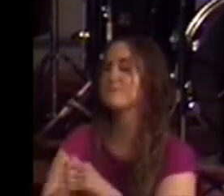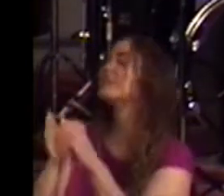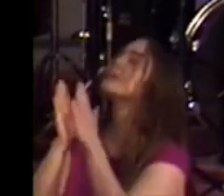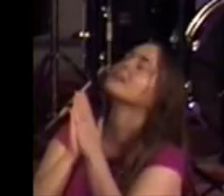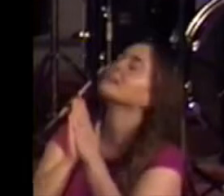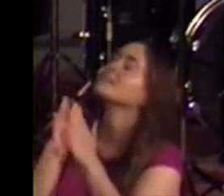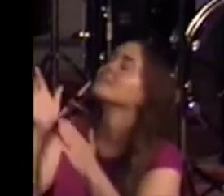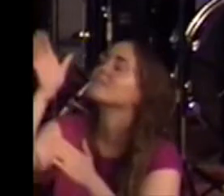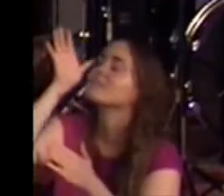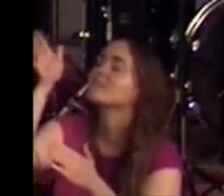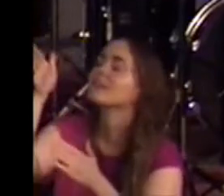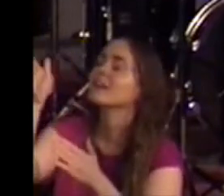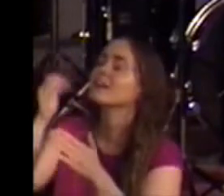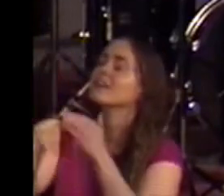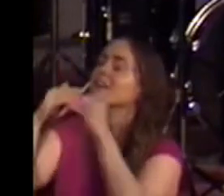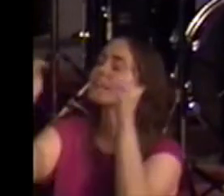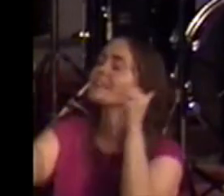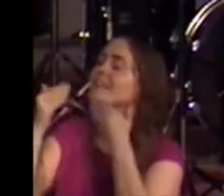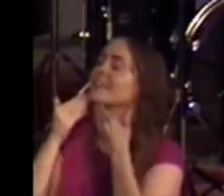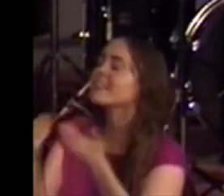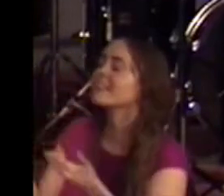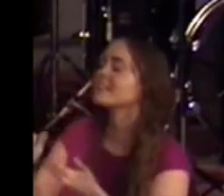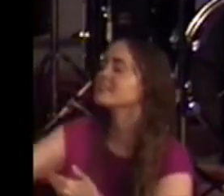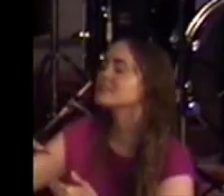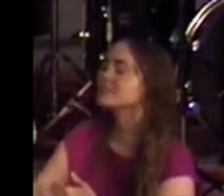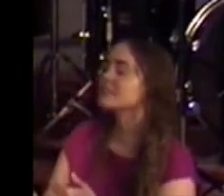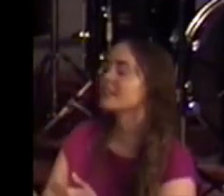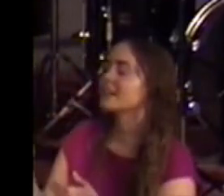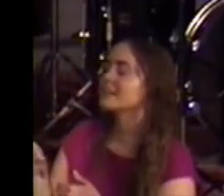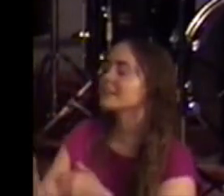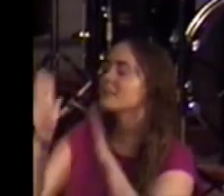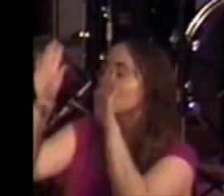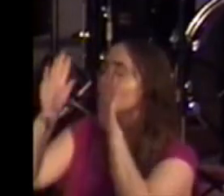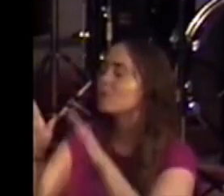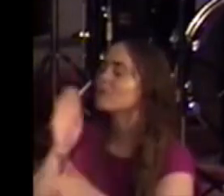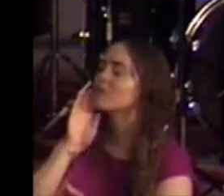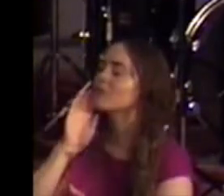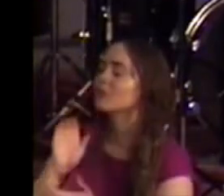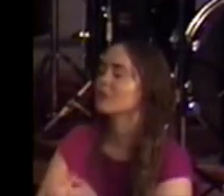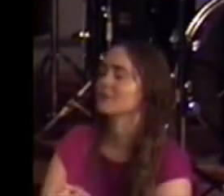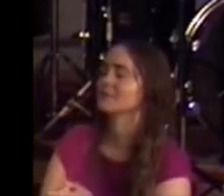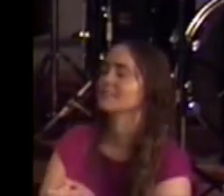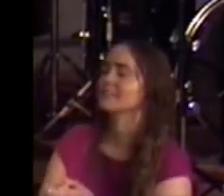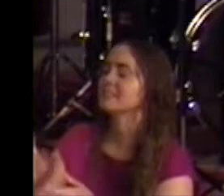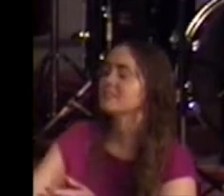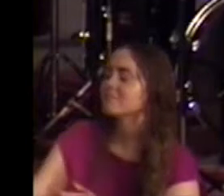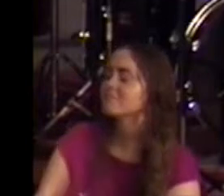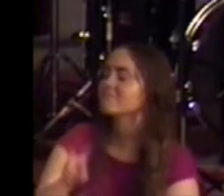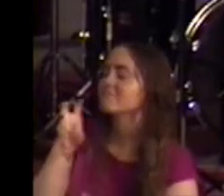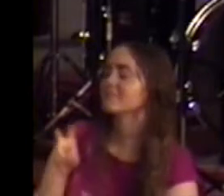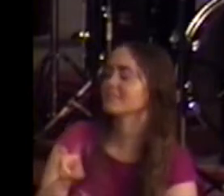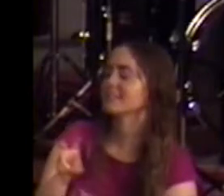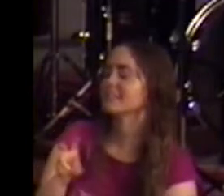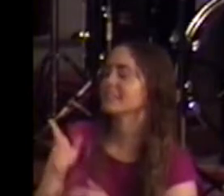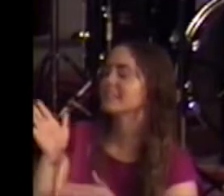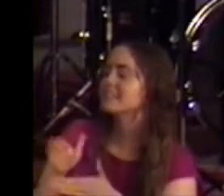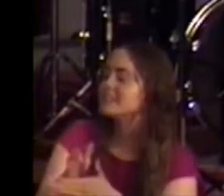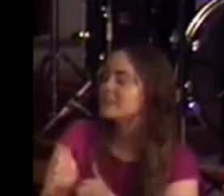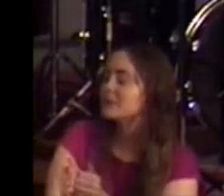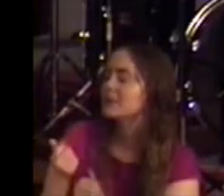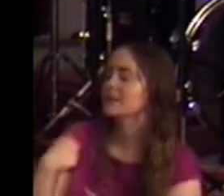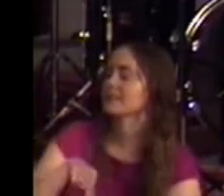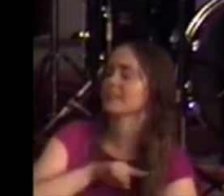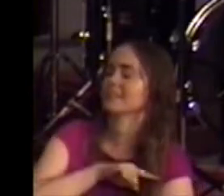give you thanks for John and his wonderful wife being able to travel all the way from Iowa and drive, Lord, to be able to share with us this week. And we just pray